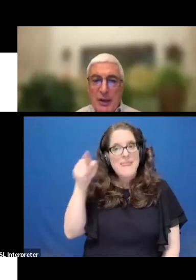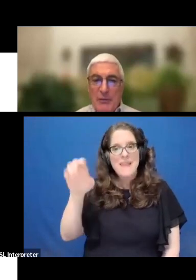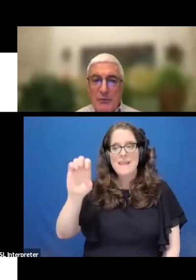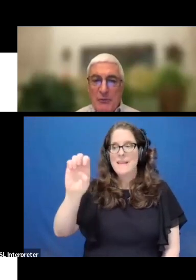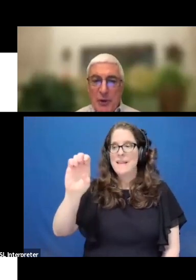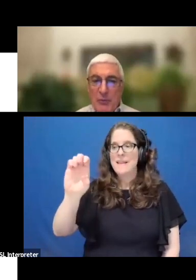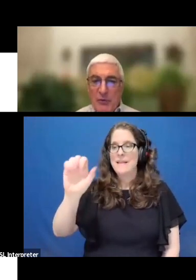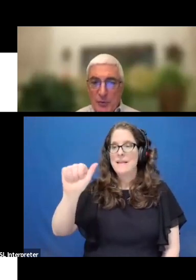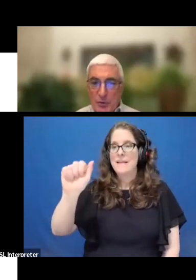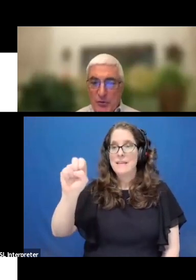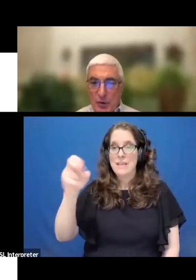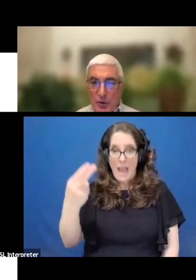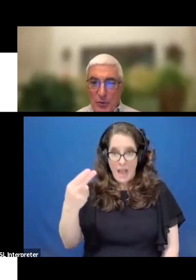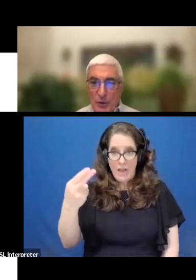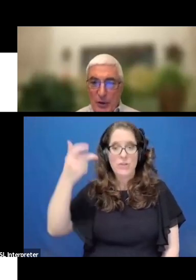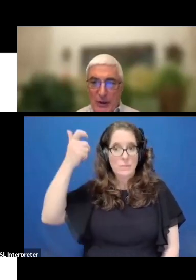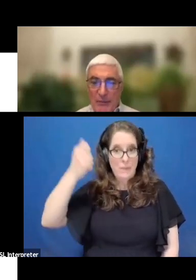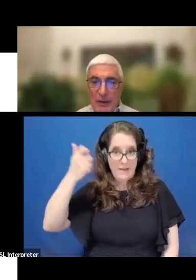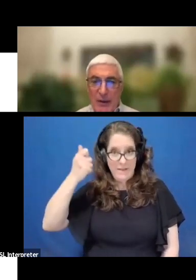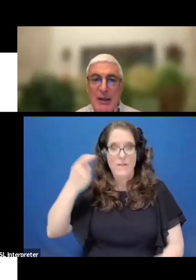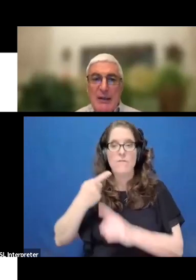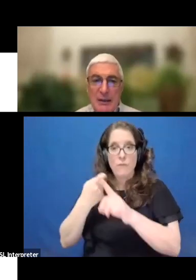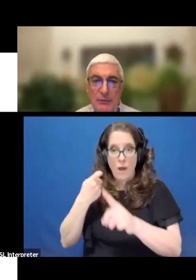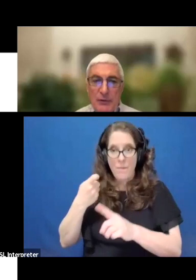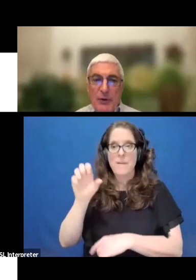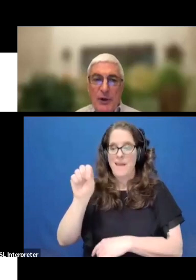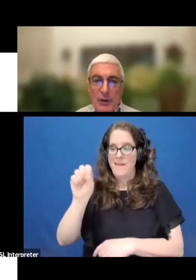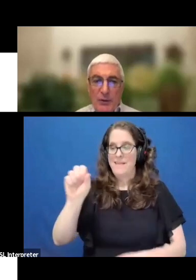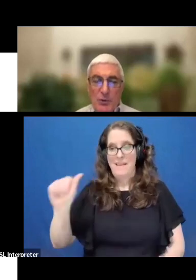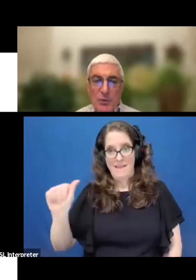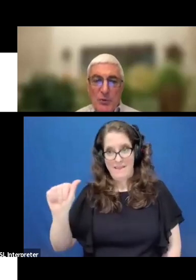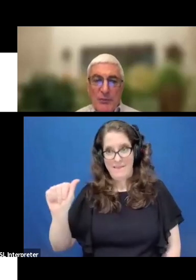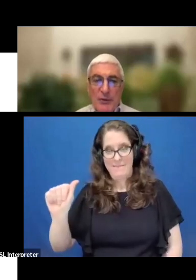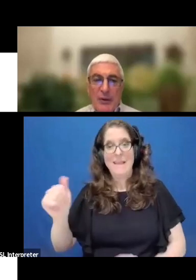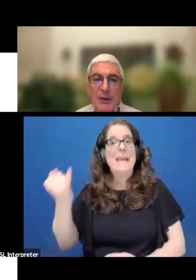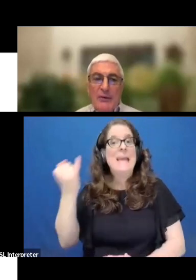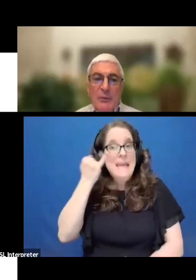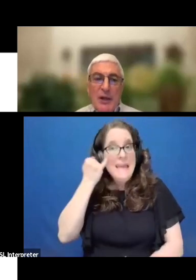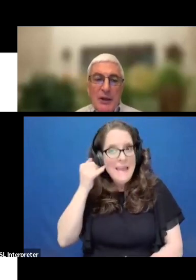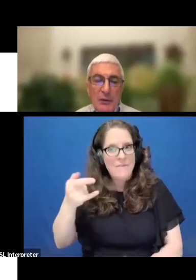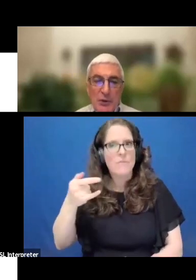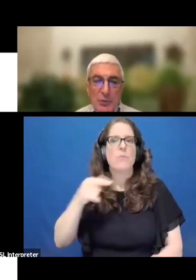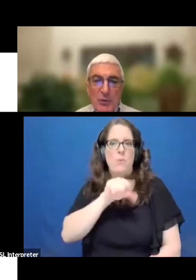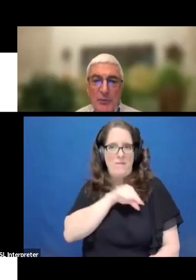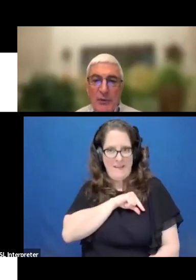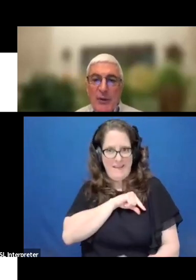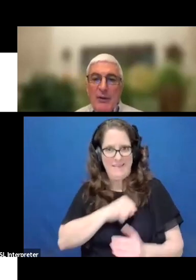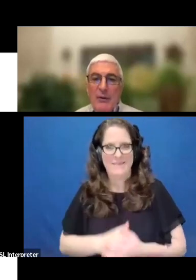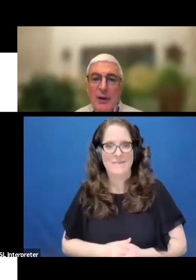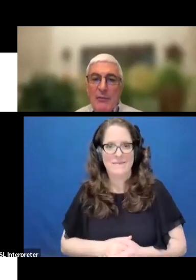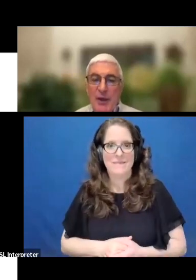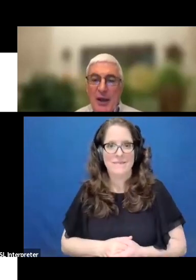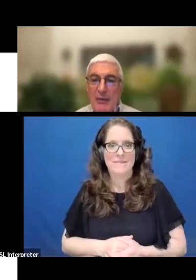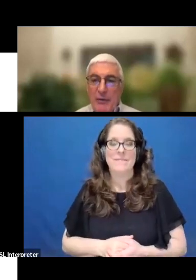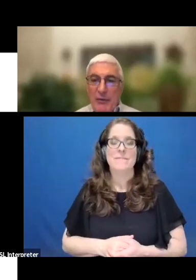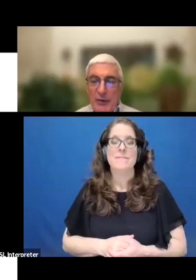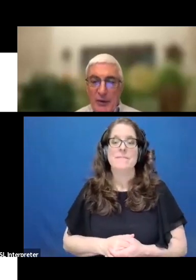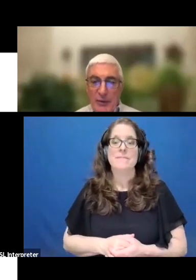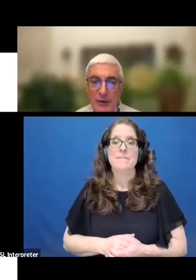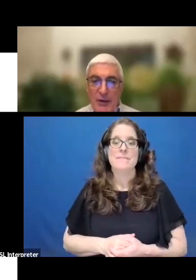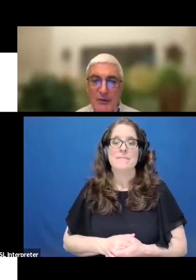can get from Social Security if they're eligible. To be eligible, you have to